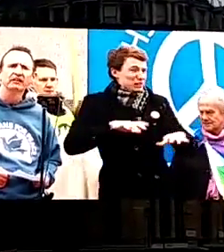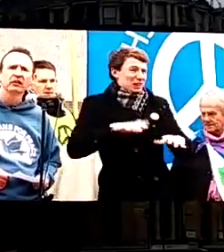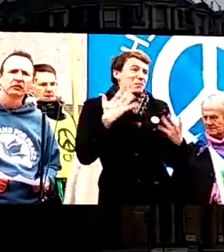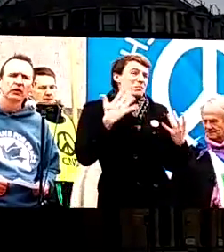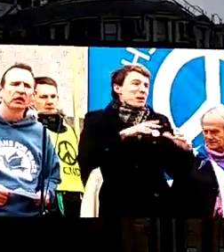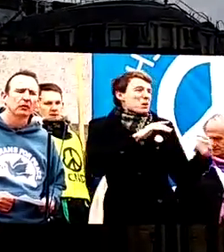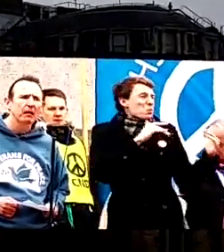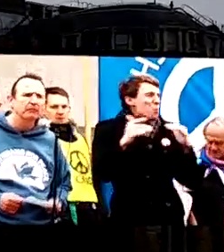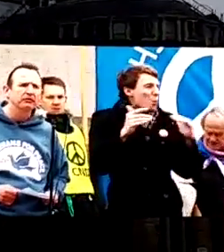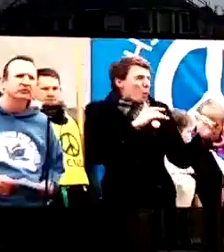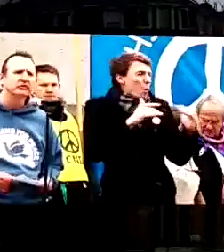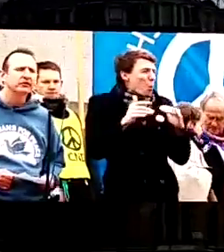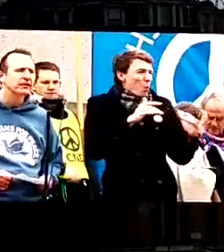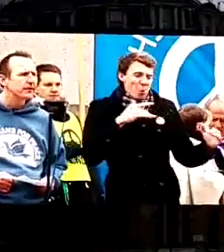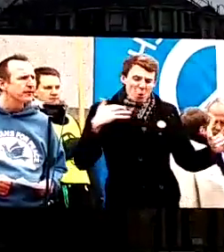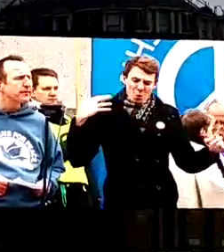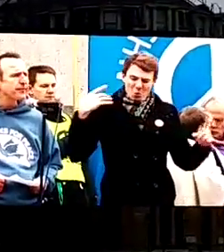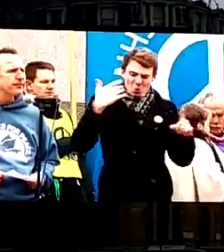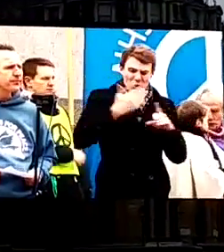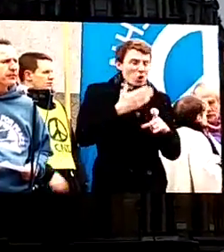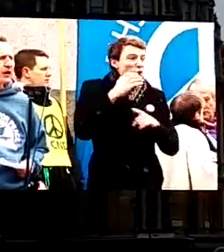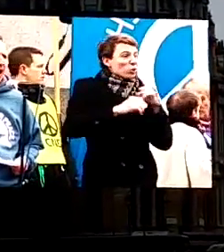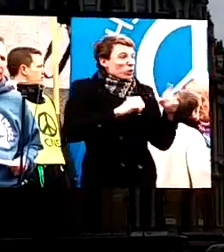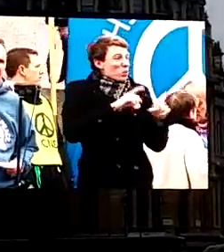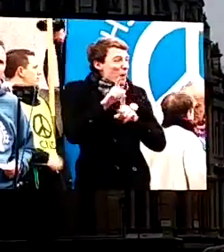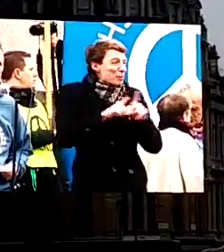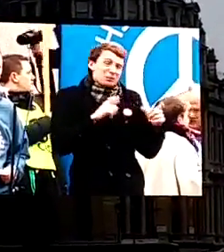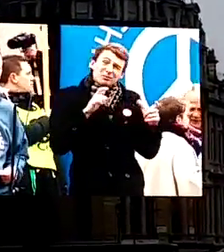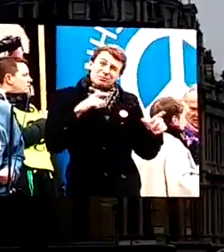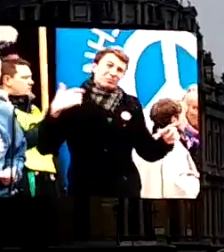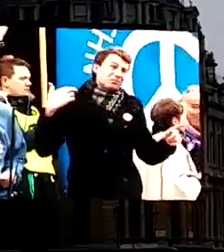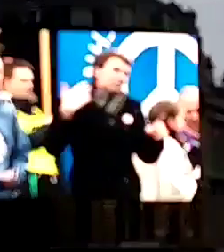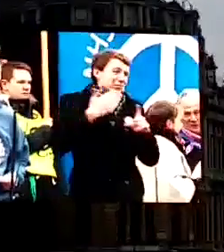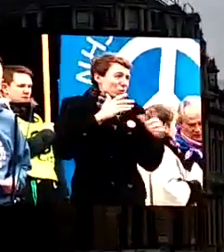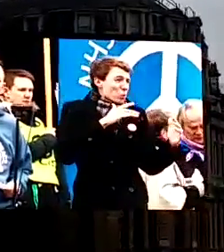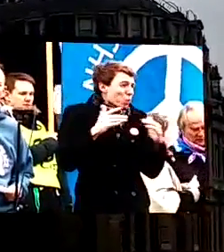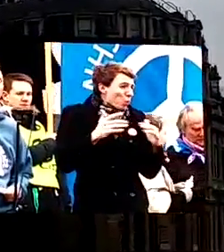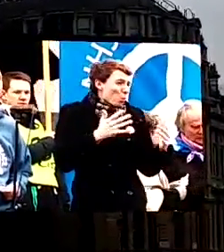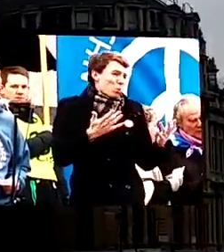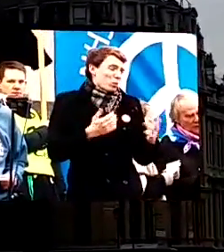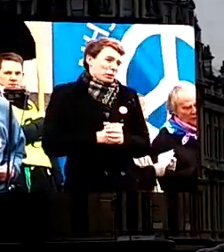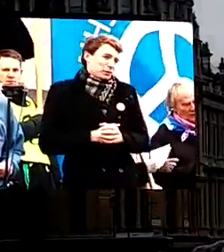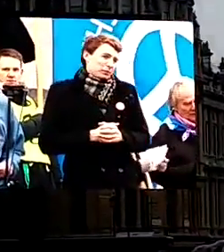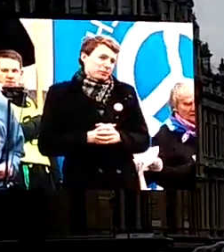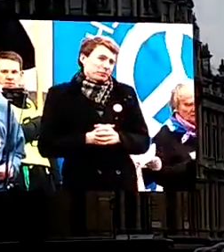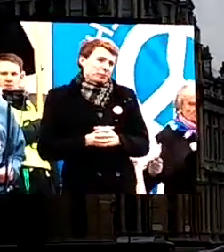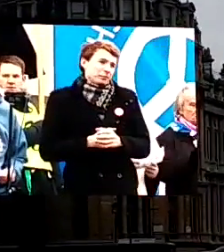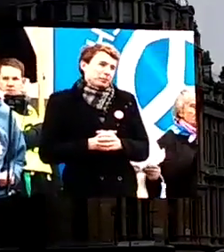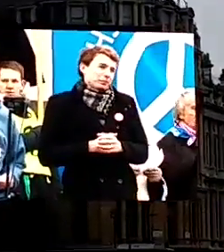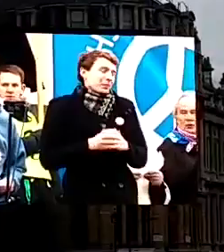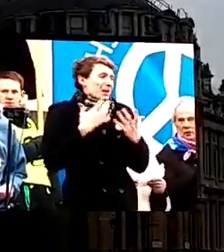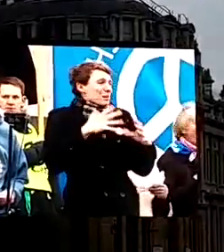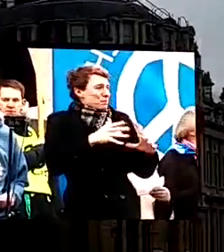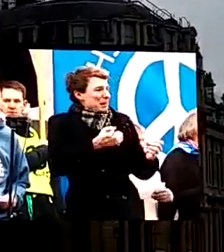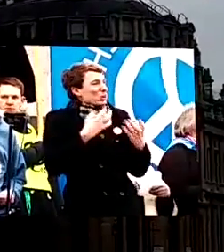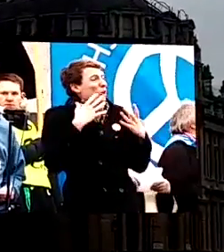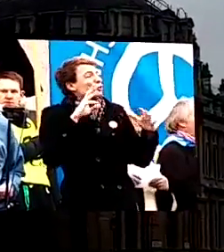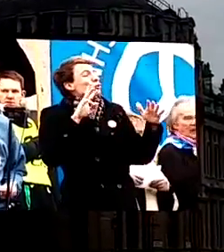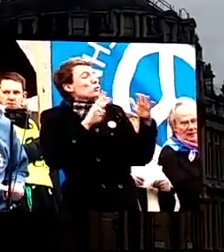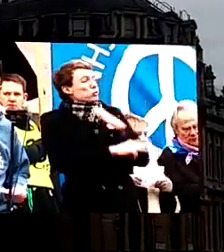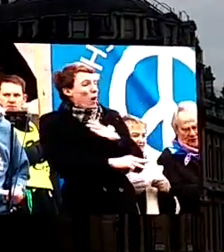first obtained nuclear weapons. And we're told that Trident provides thousands of